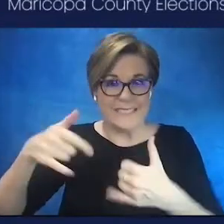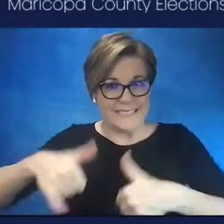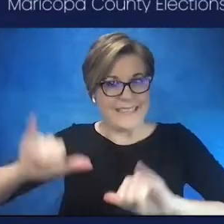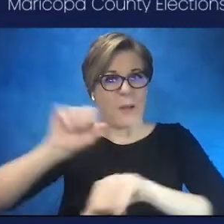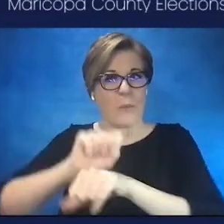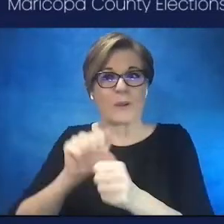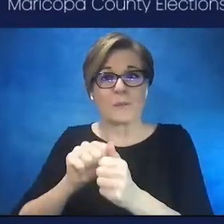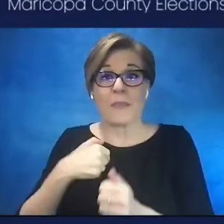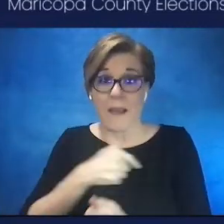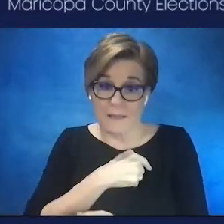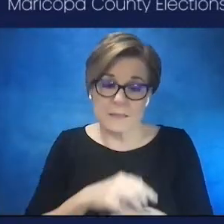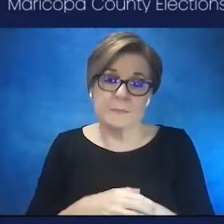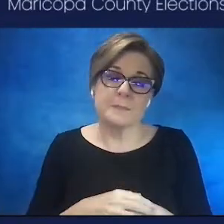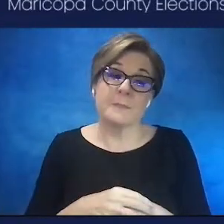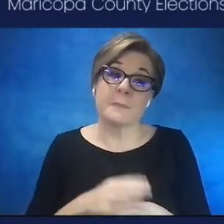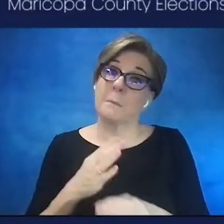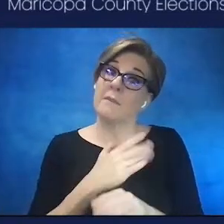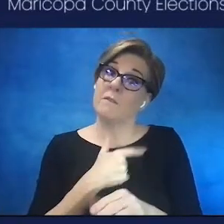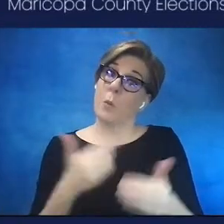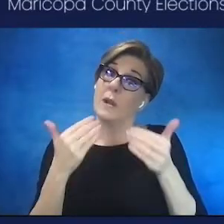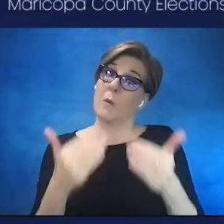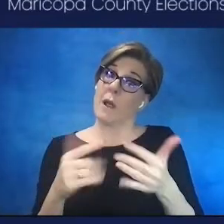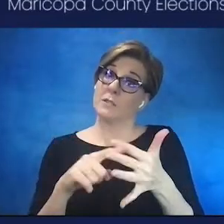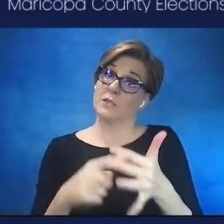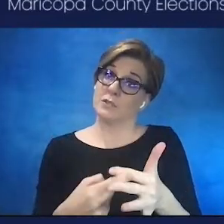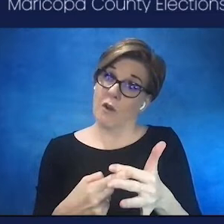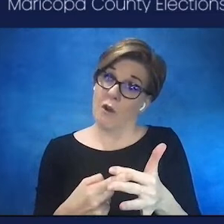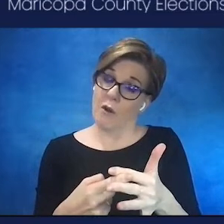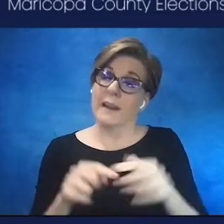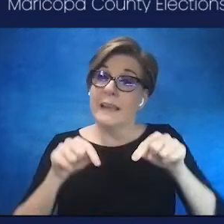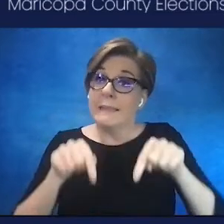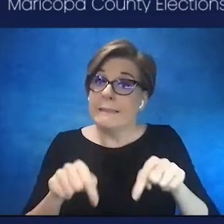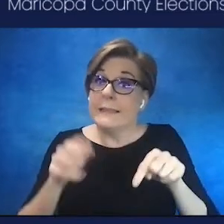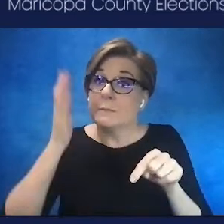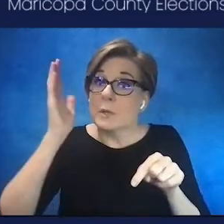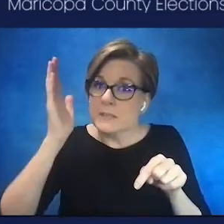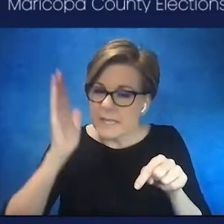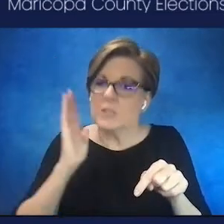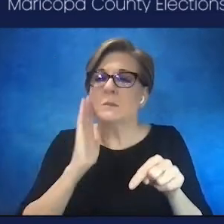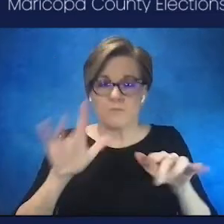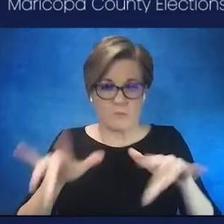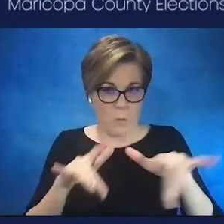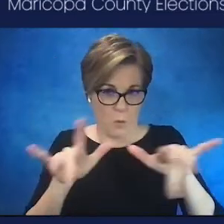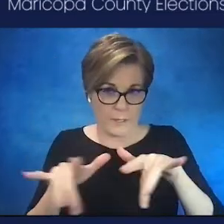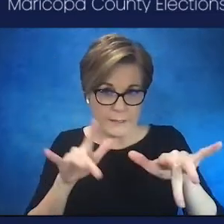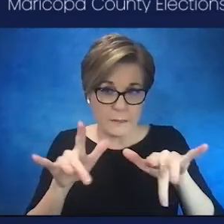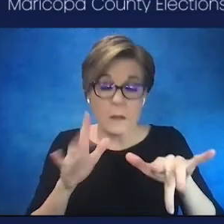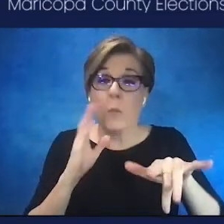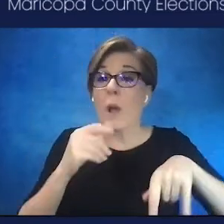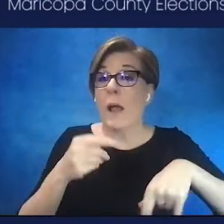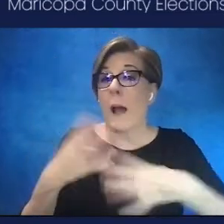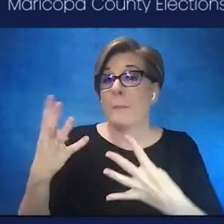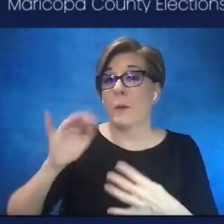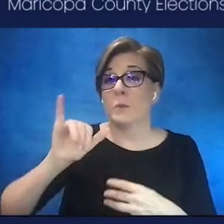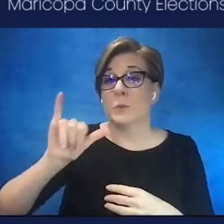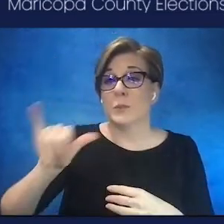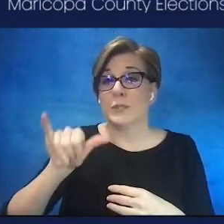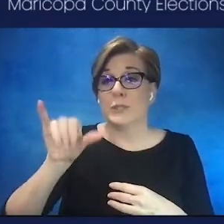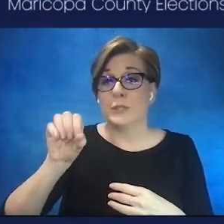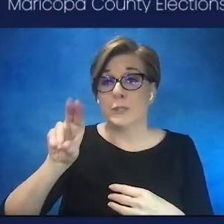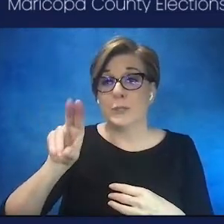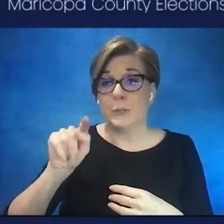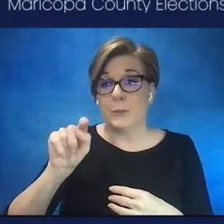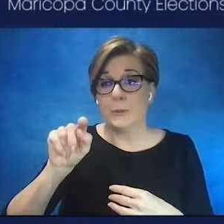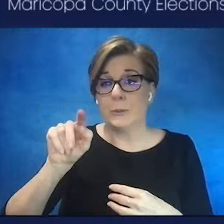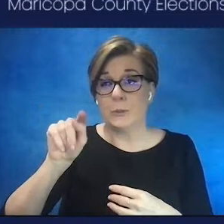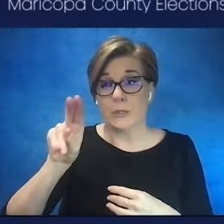her. So a few reminders before we begin. This presentation is being recorded. It'll be uploaded to YouTube